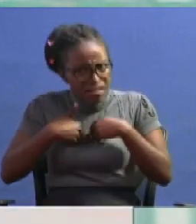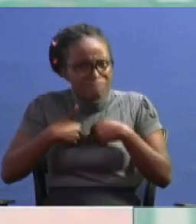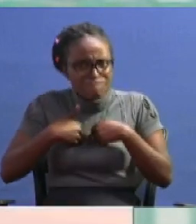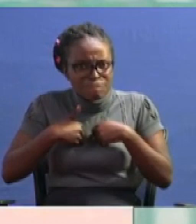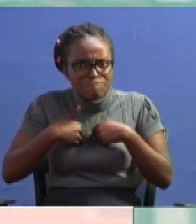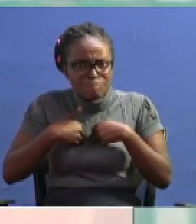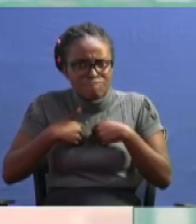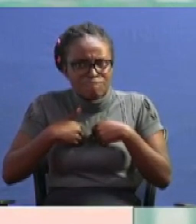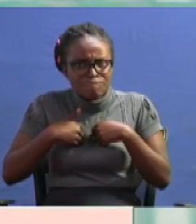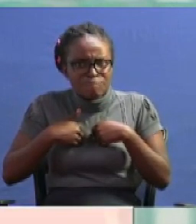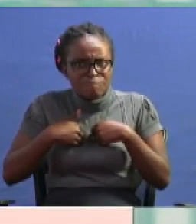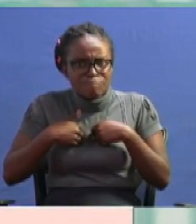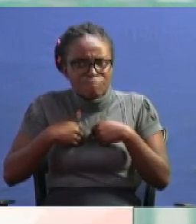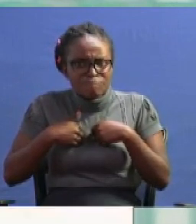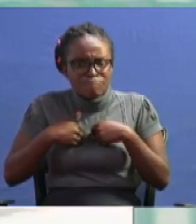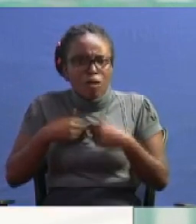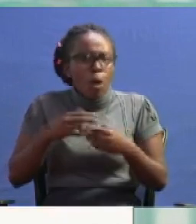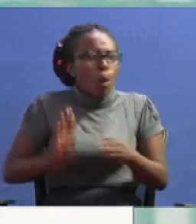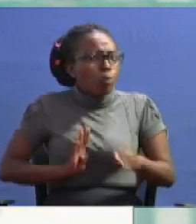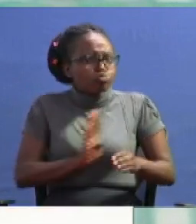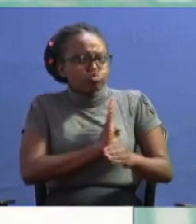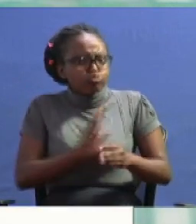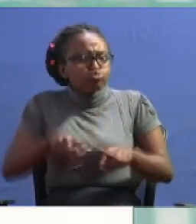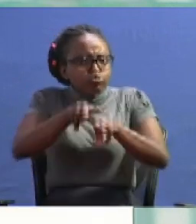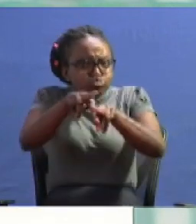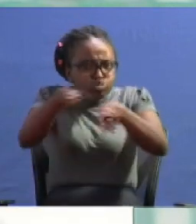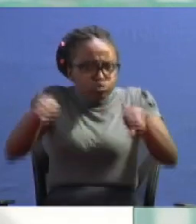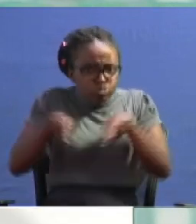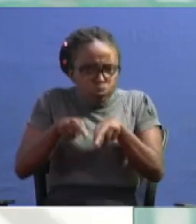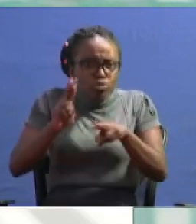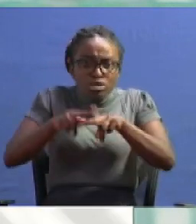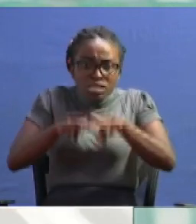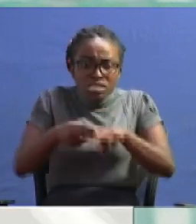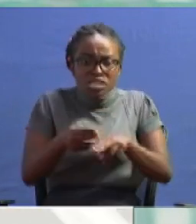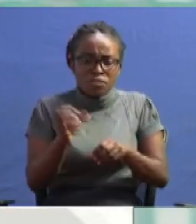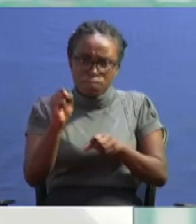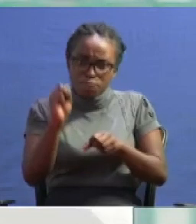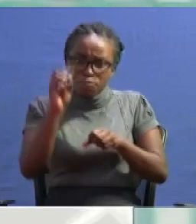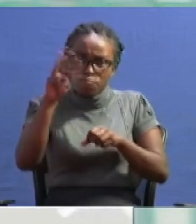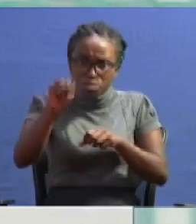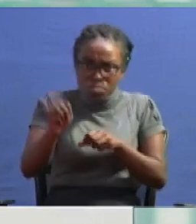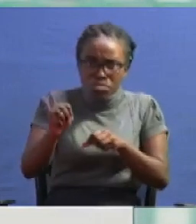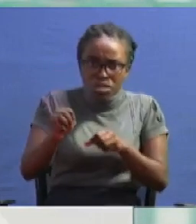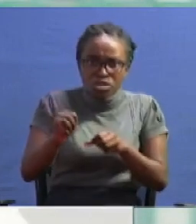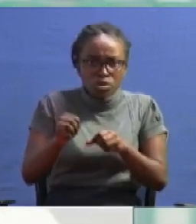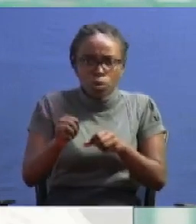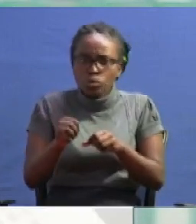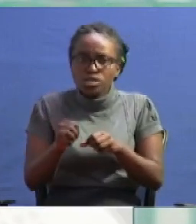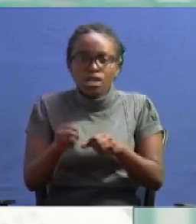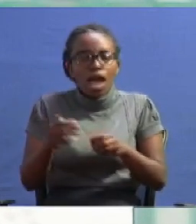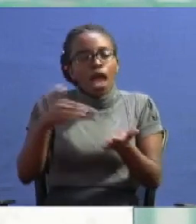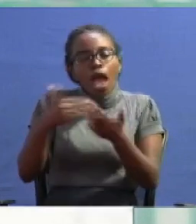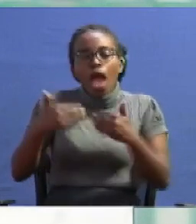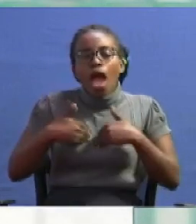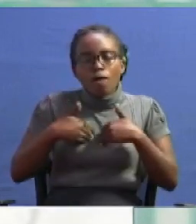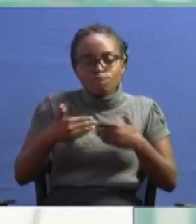sitting in boardrooms and making laws that affect 50 million Kenyans without having to ask or having to